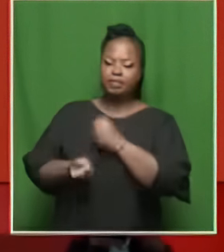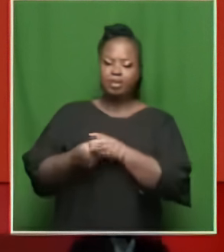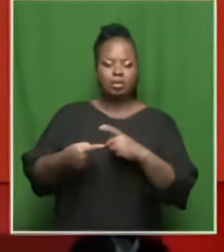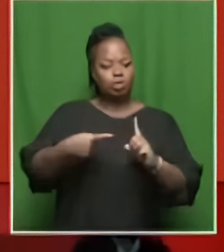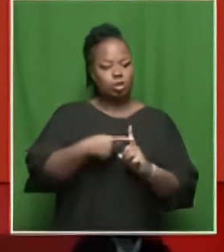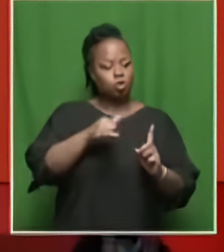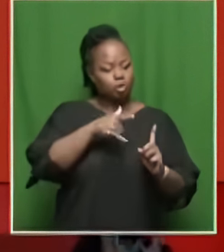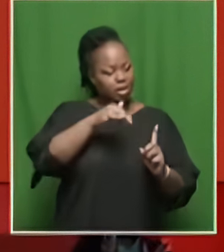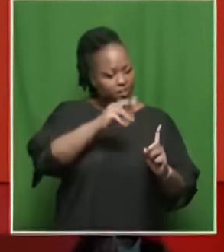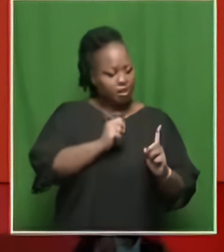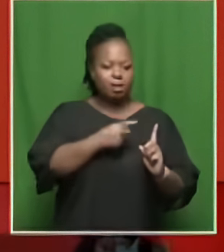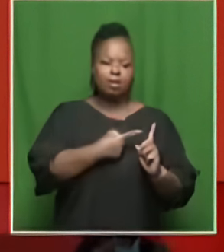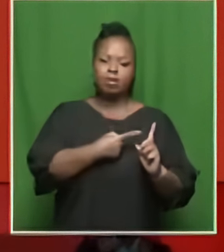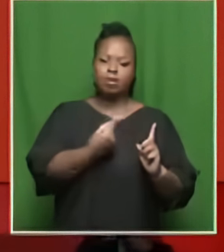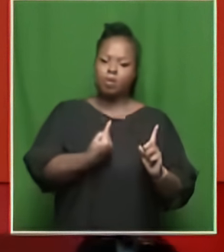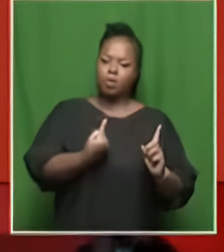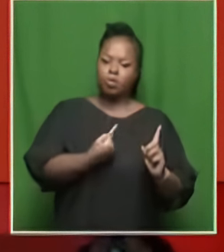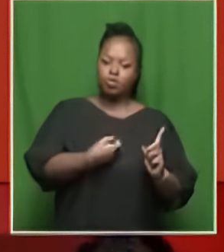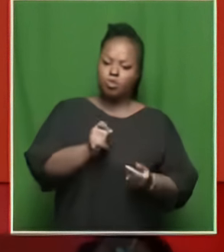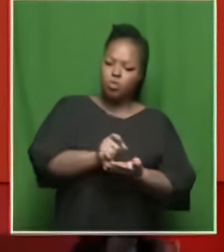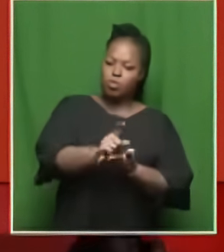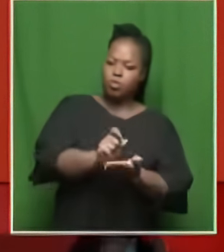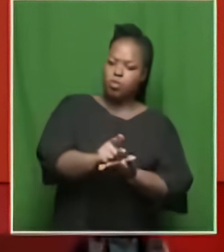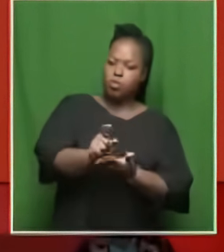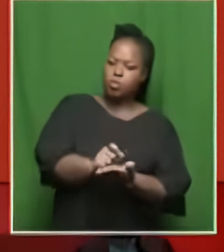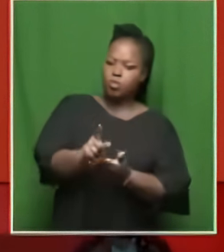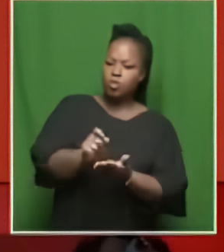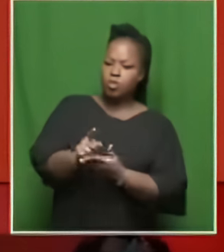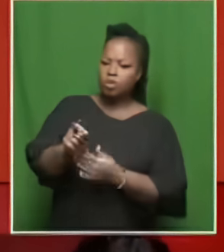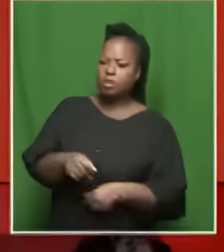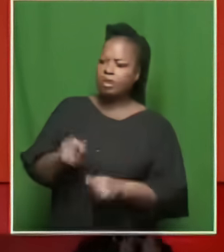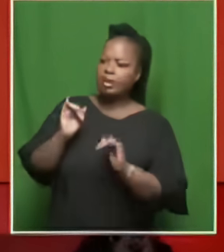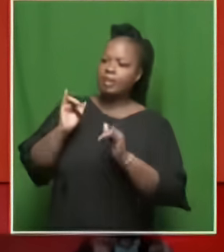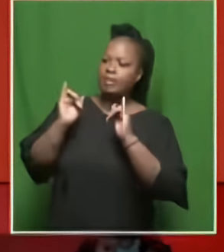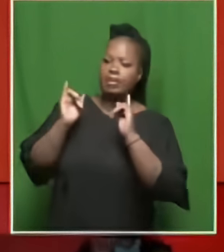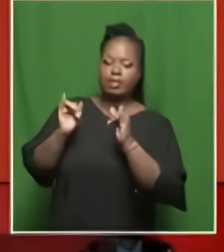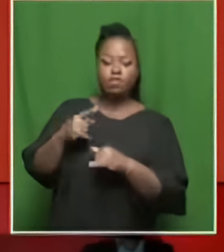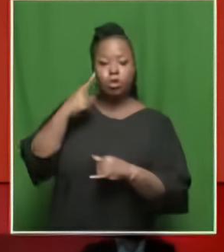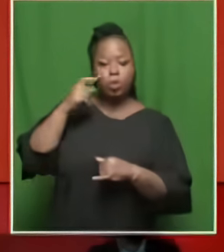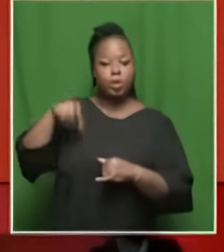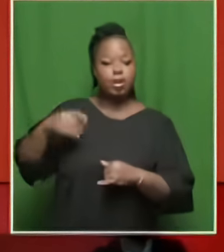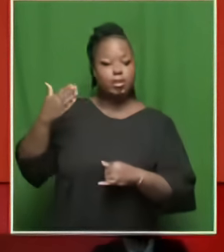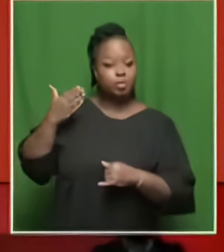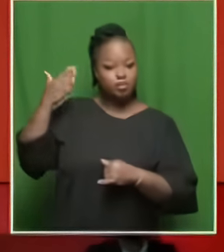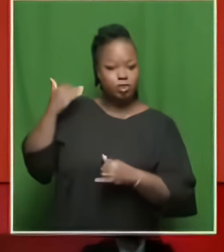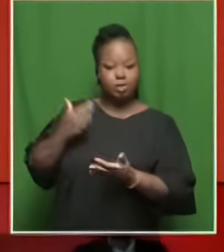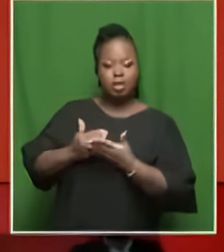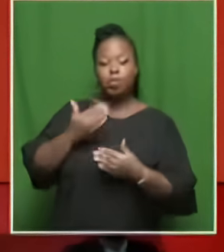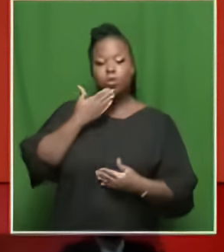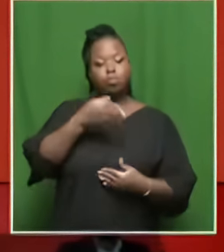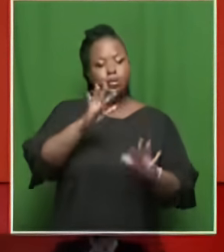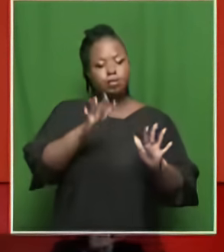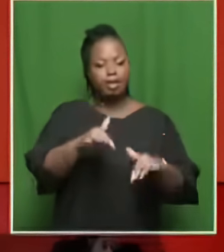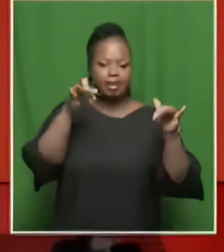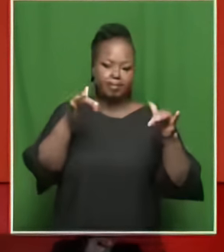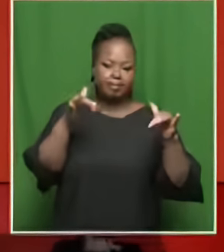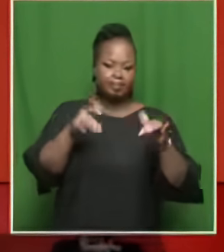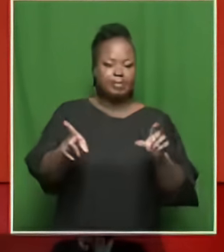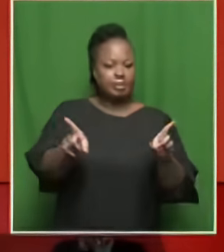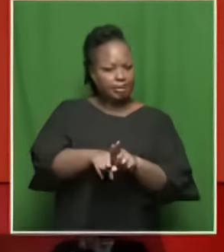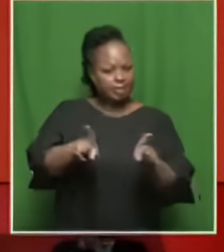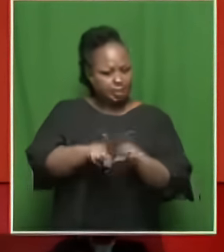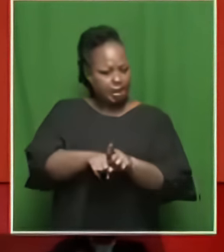himself been the one to send threatening messages to previous witnesses and those testifying in Parliament, and through